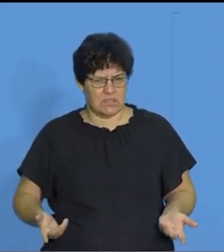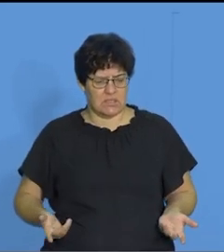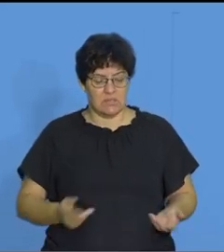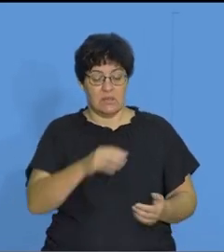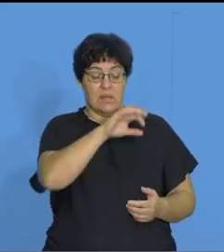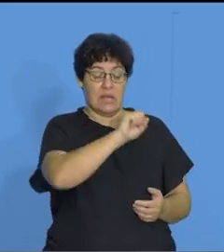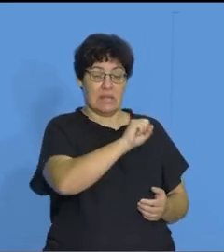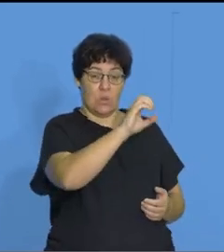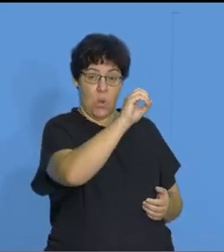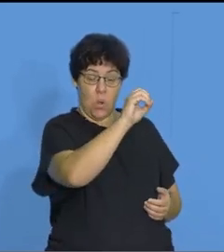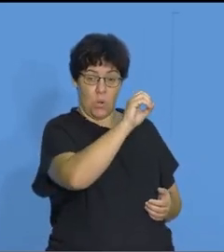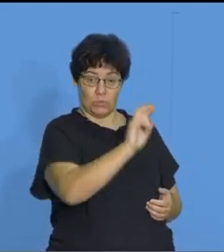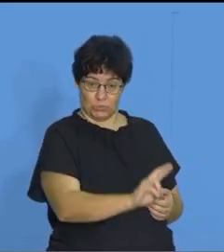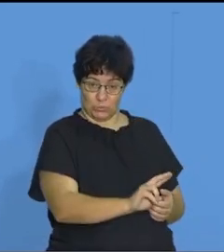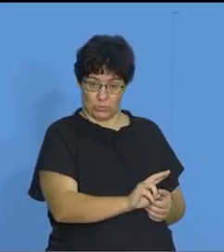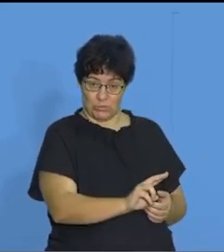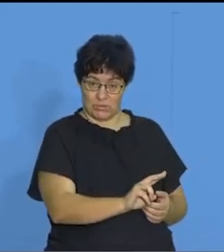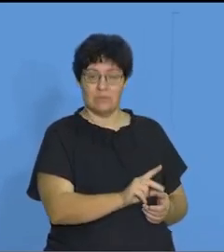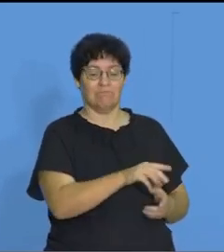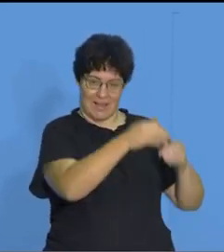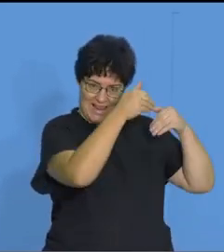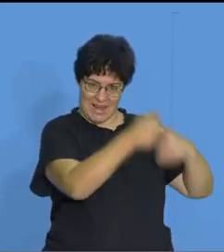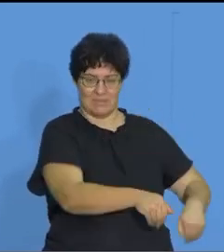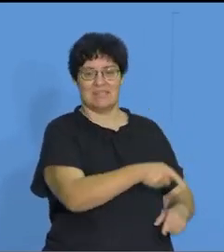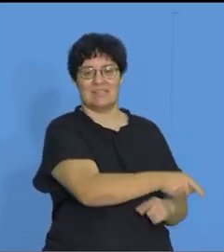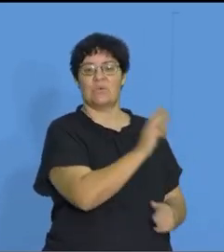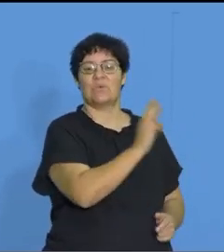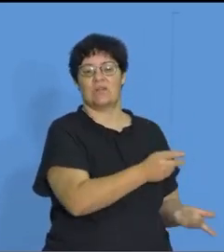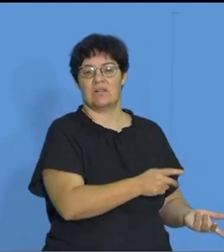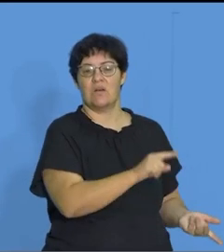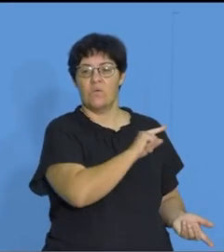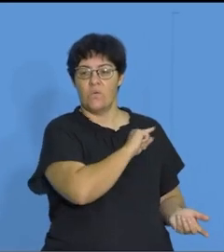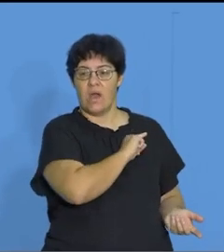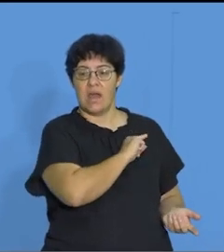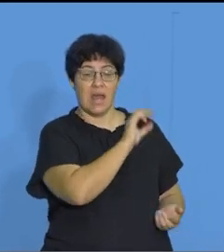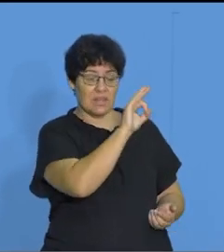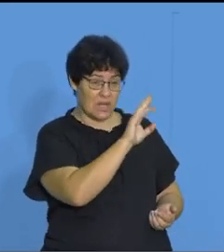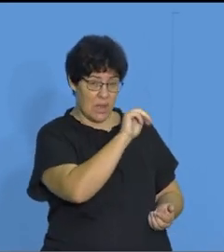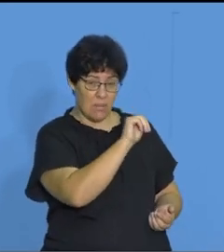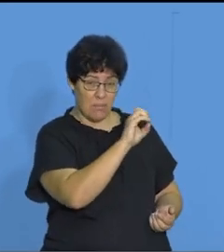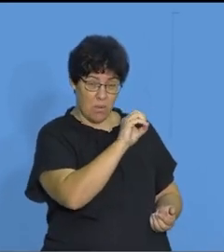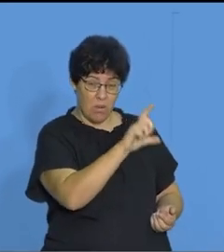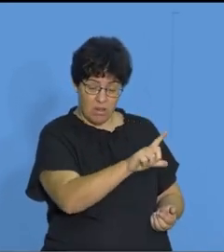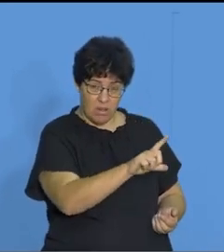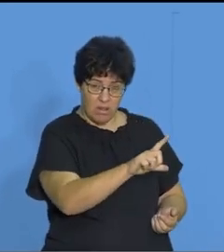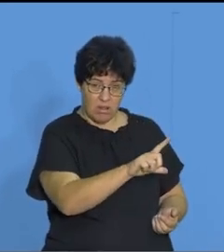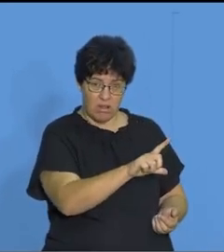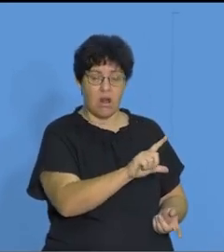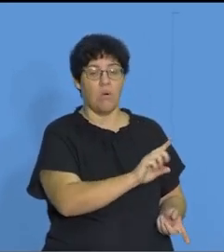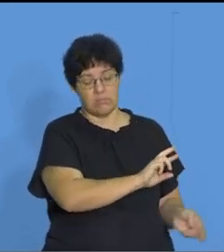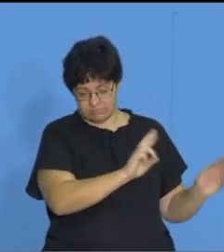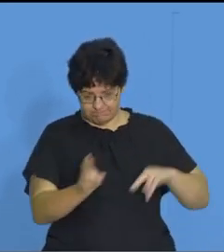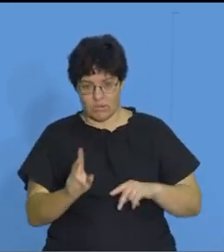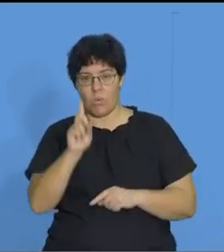the sulfur dioxide is actually our limiting reagent because the entire 3 mole of sulfur dioxide will react